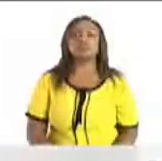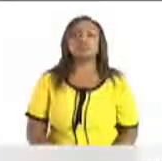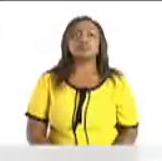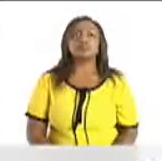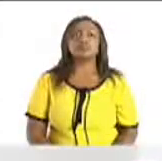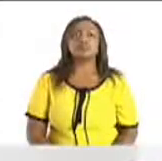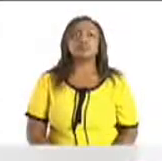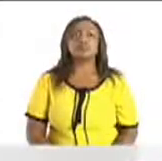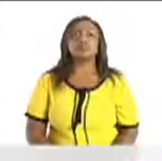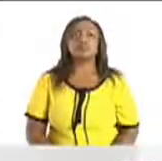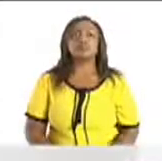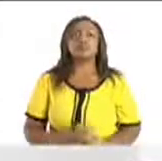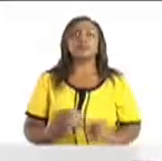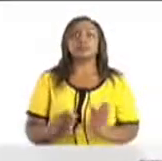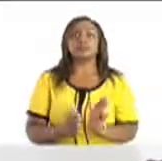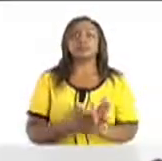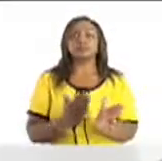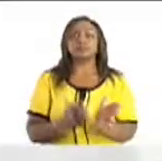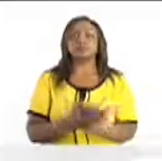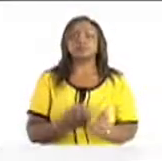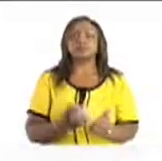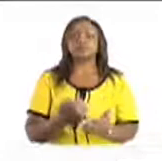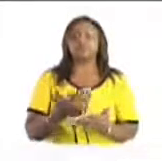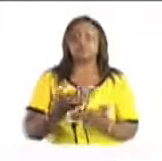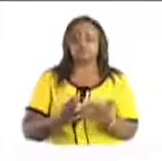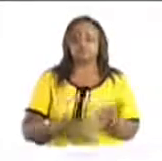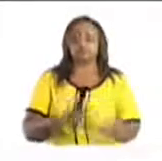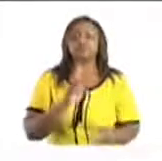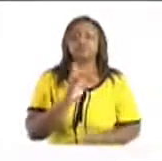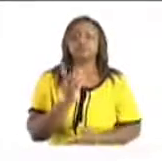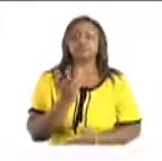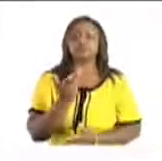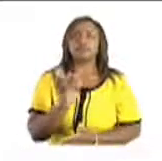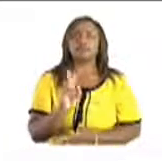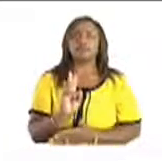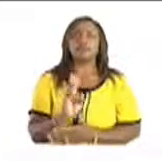Let's turn on page 16.